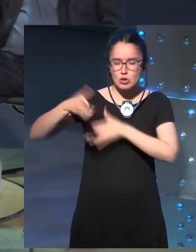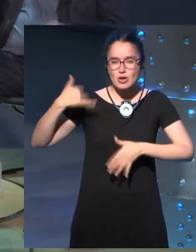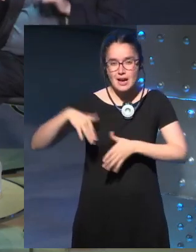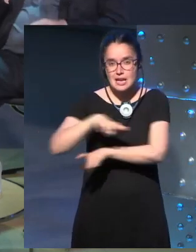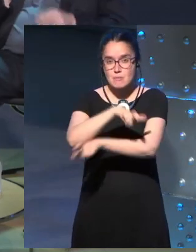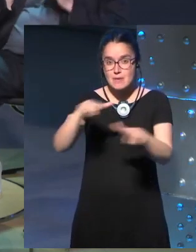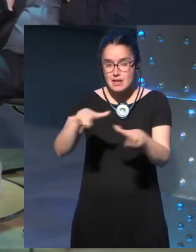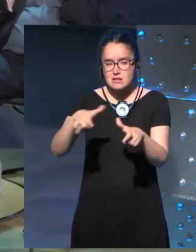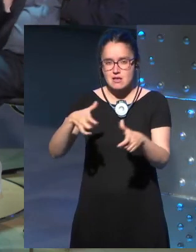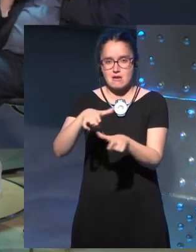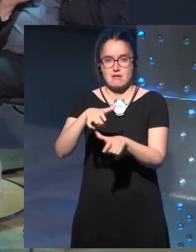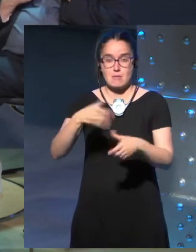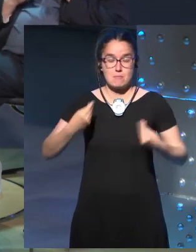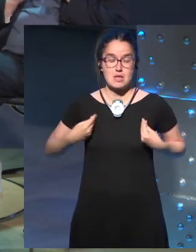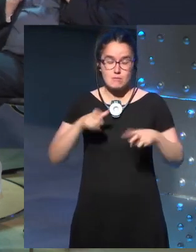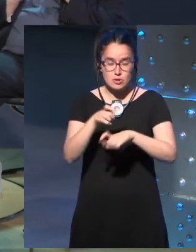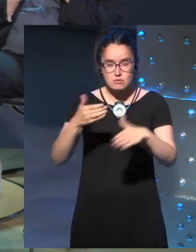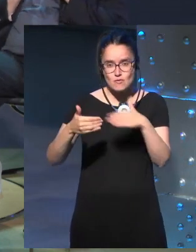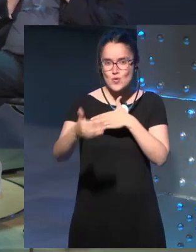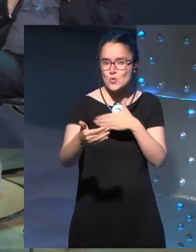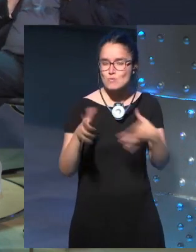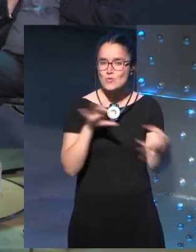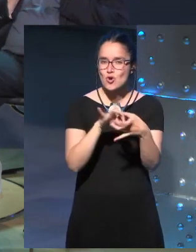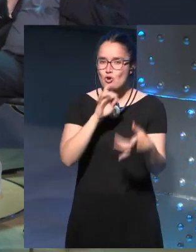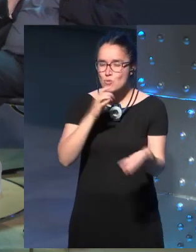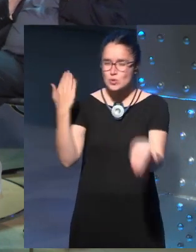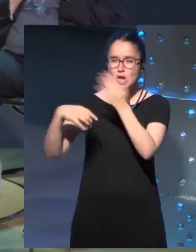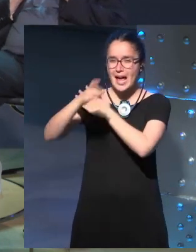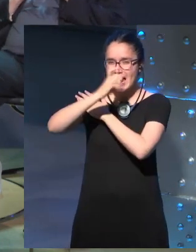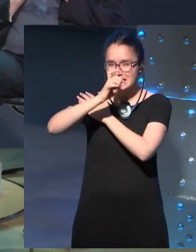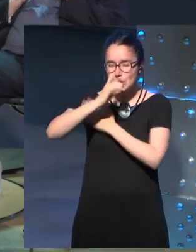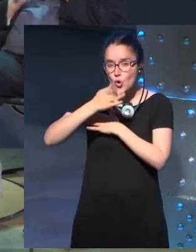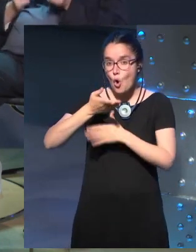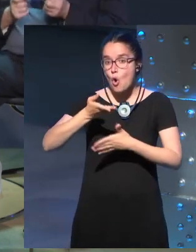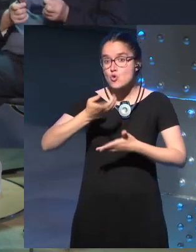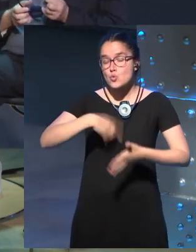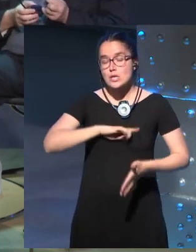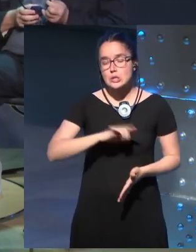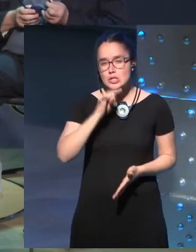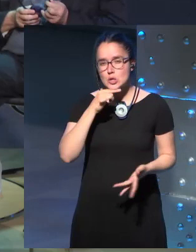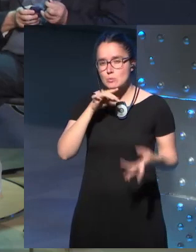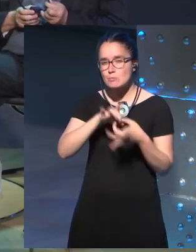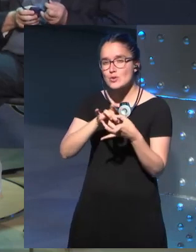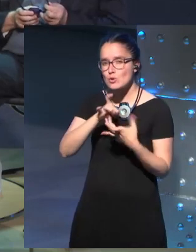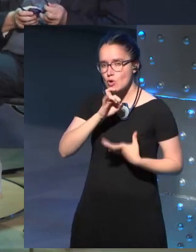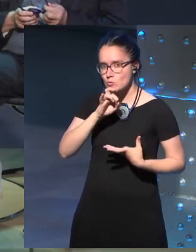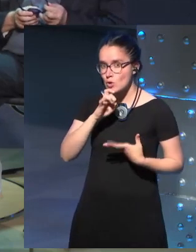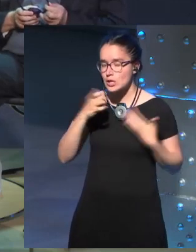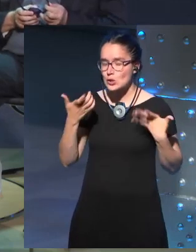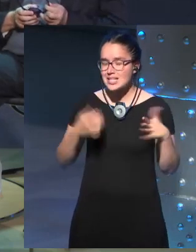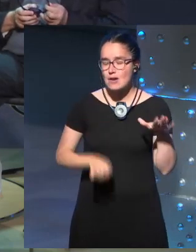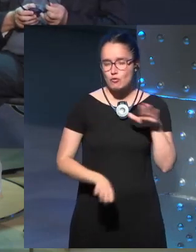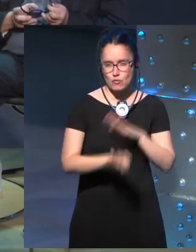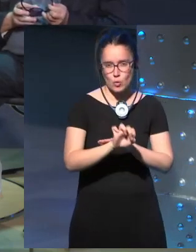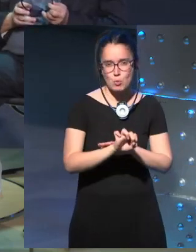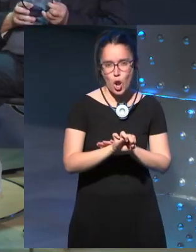come after, ancestors and a kind of afterlife. And football has that.